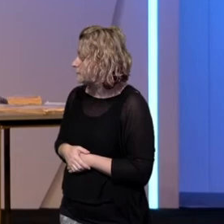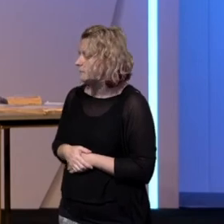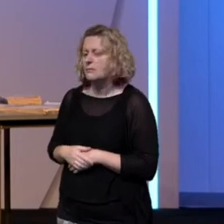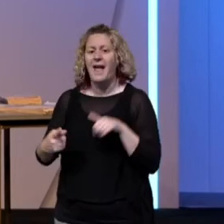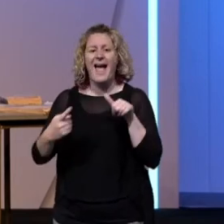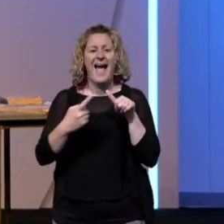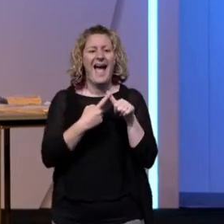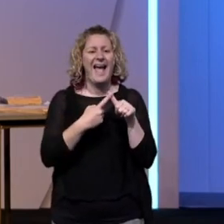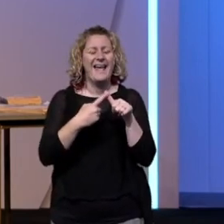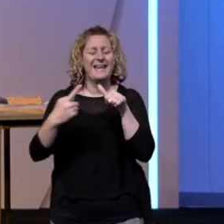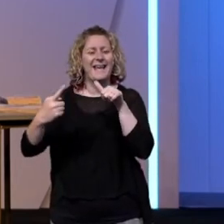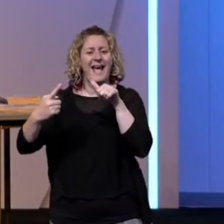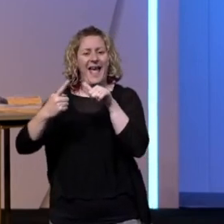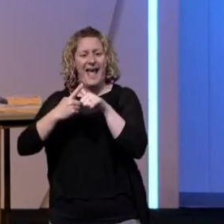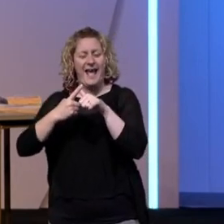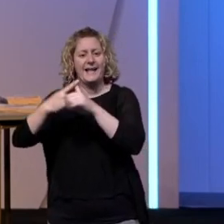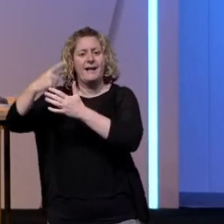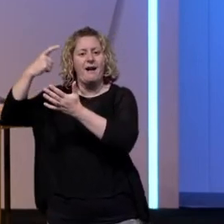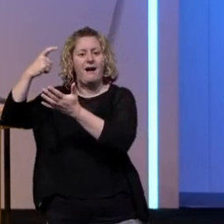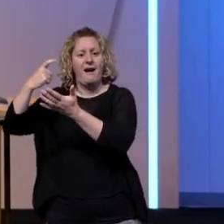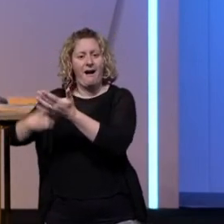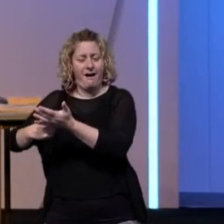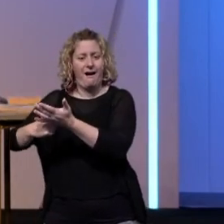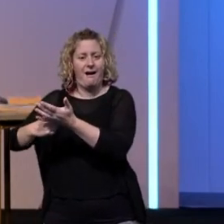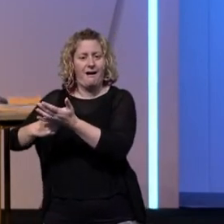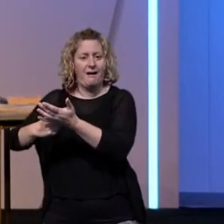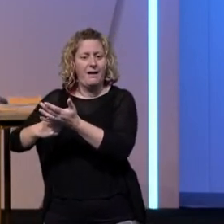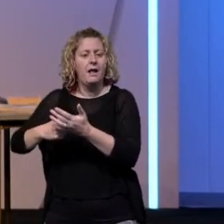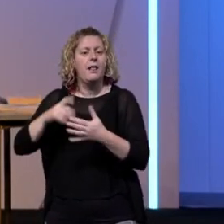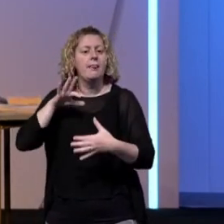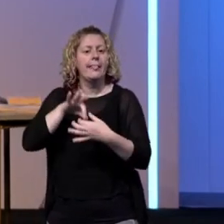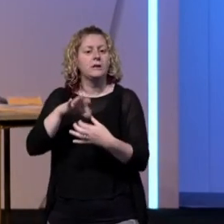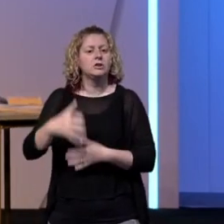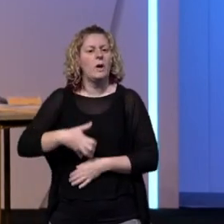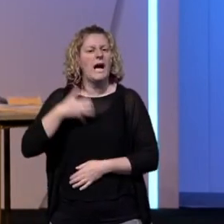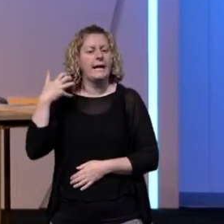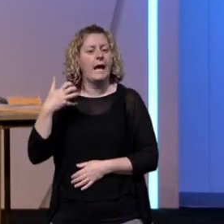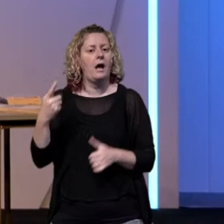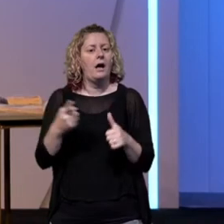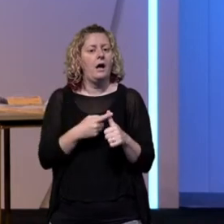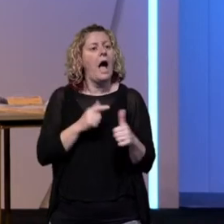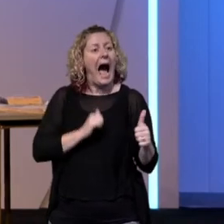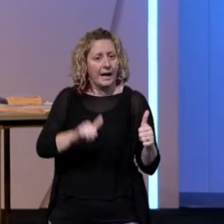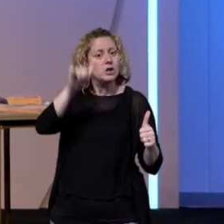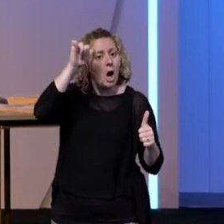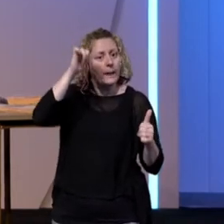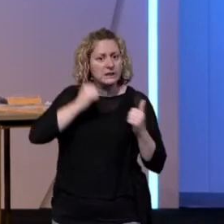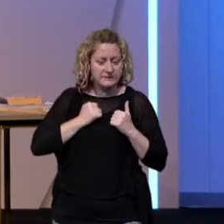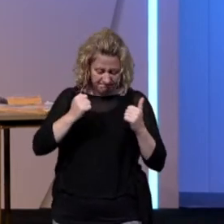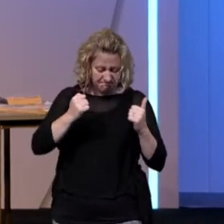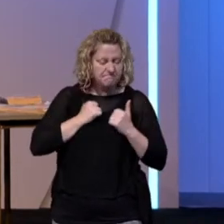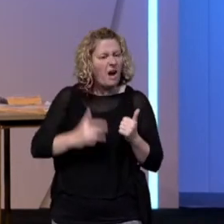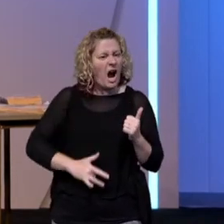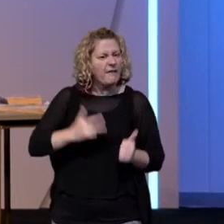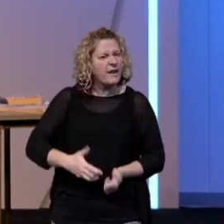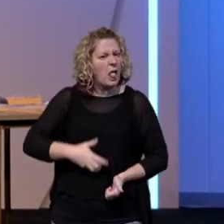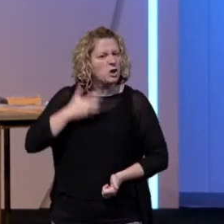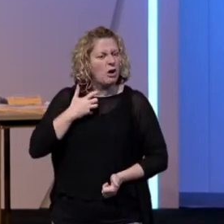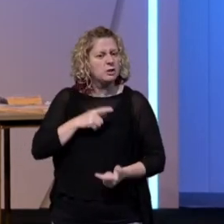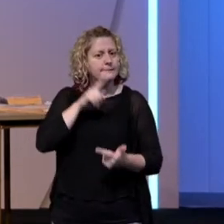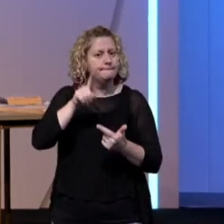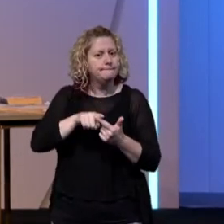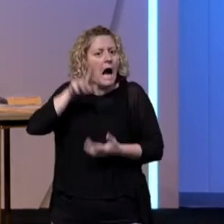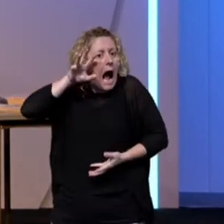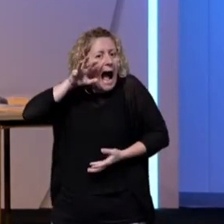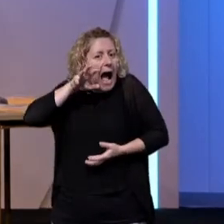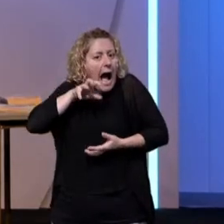AAR. Acknowledge the anger, just going, gosh, I'm feeling cross about that. Second R, absorb it. Third one, respond to